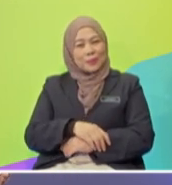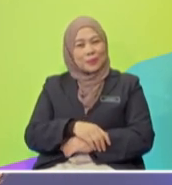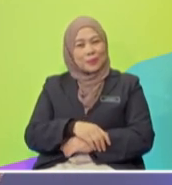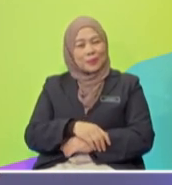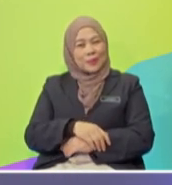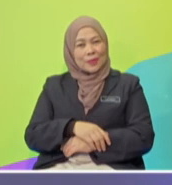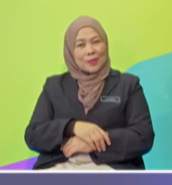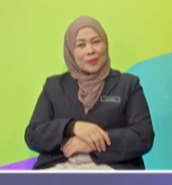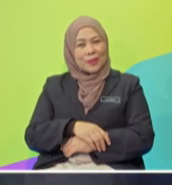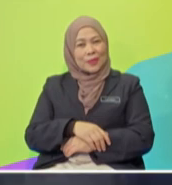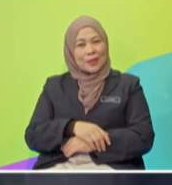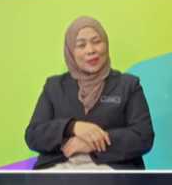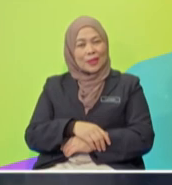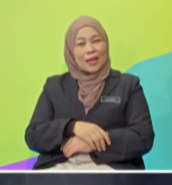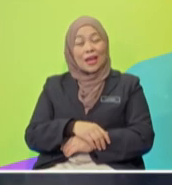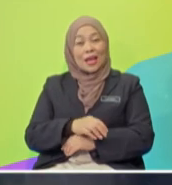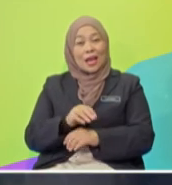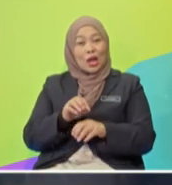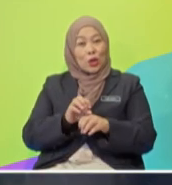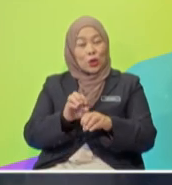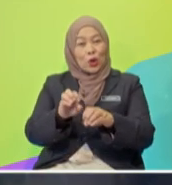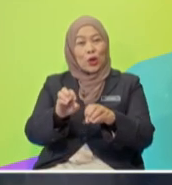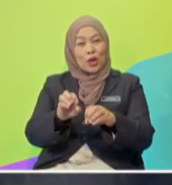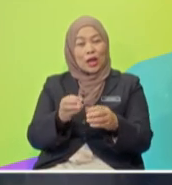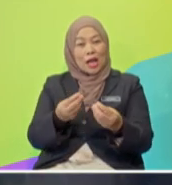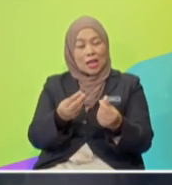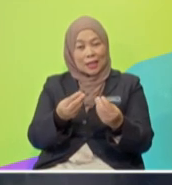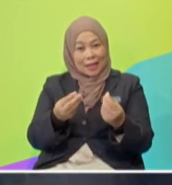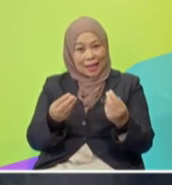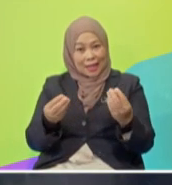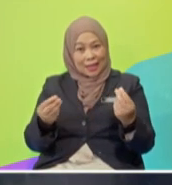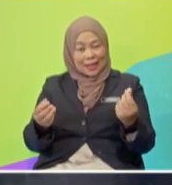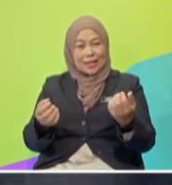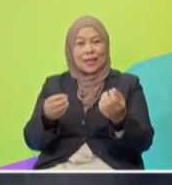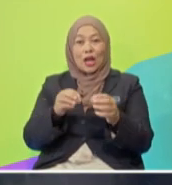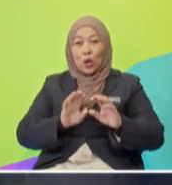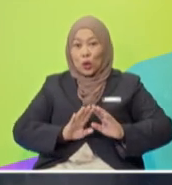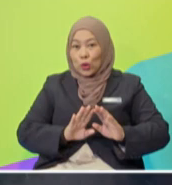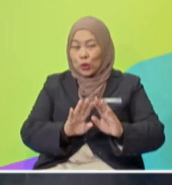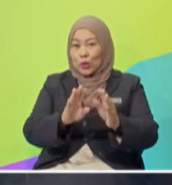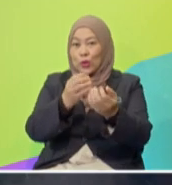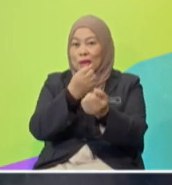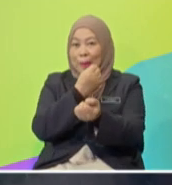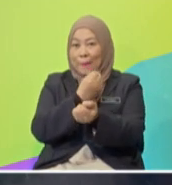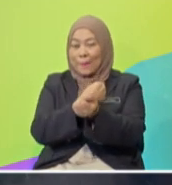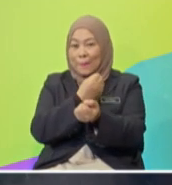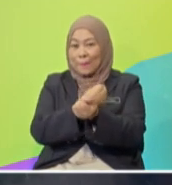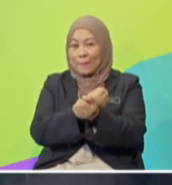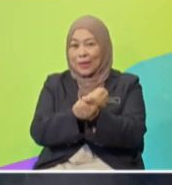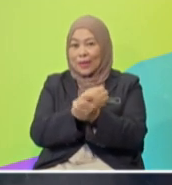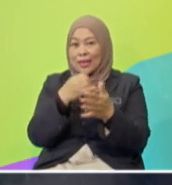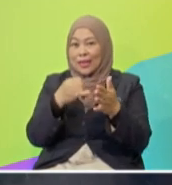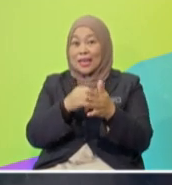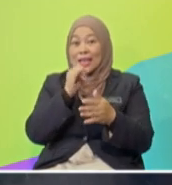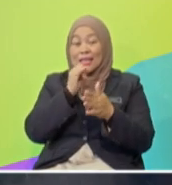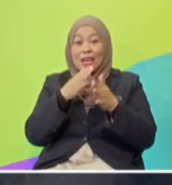Metal blade for pushing soil. Is it big or small? It's big, teacher. Okay, it's big. Can you guess? I think I know